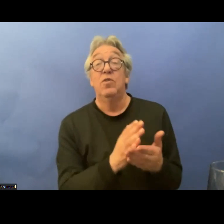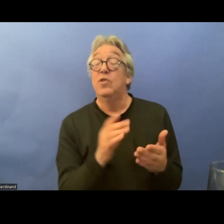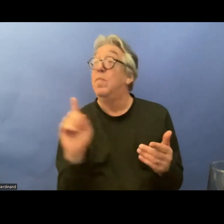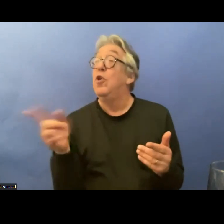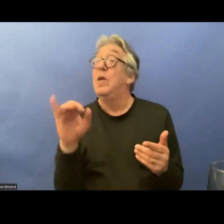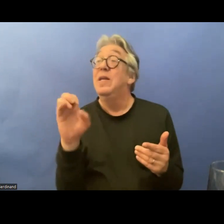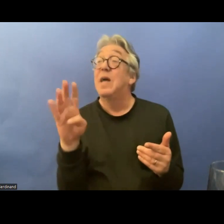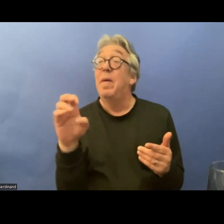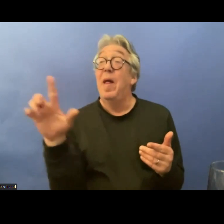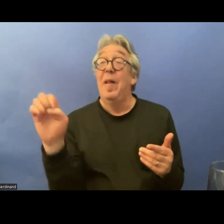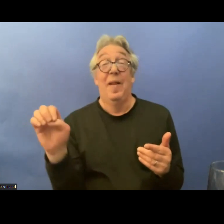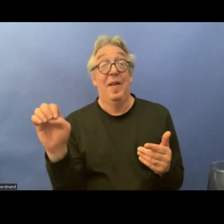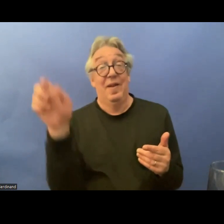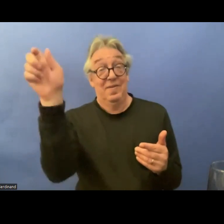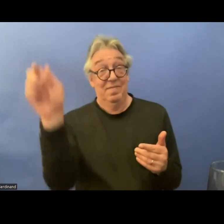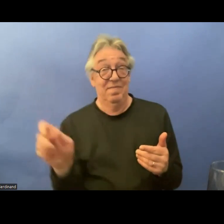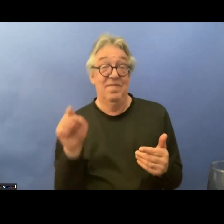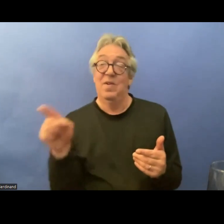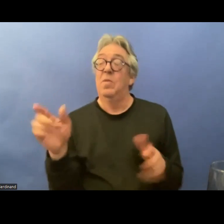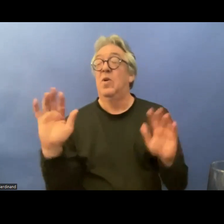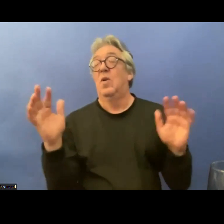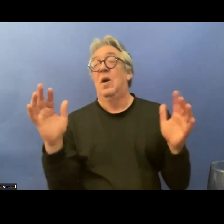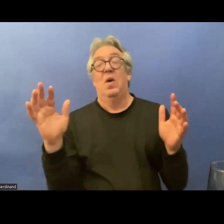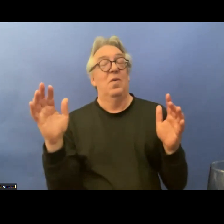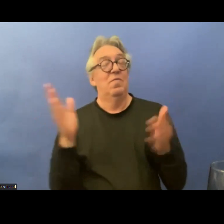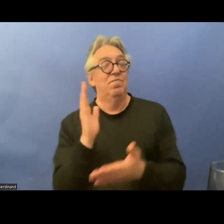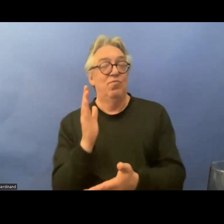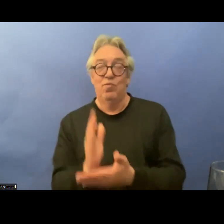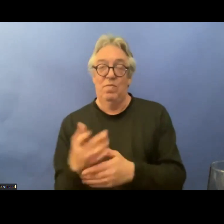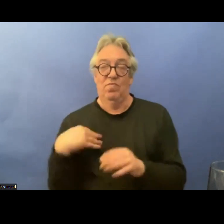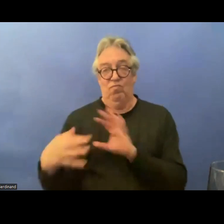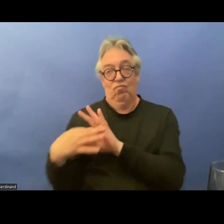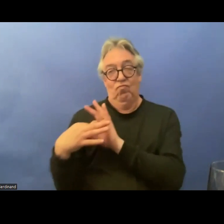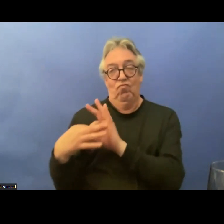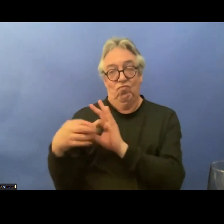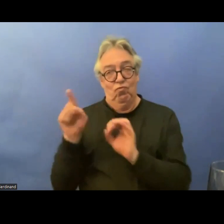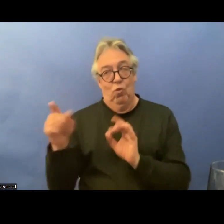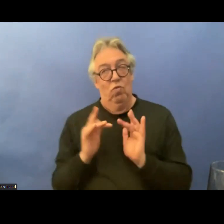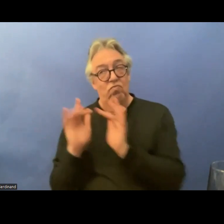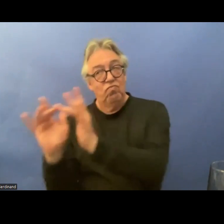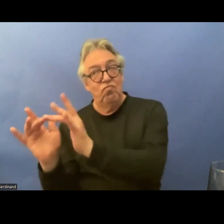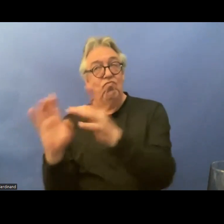Isabelle Demusy, who's really been central to this collaboration with the DRG